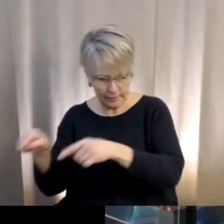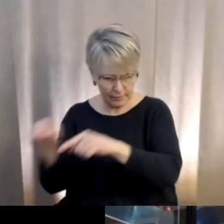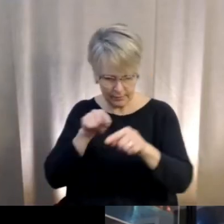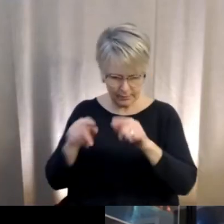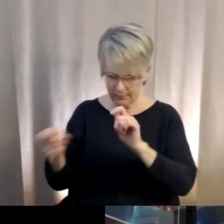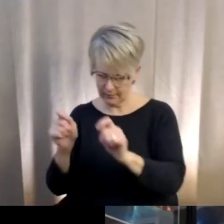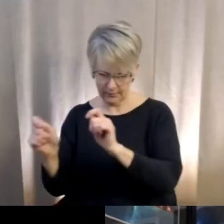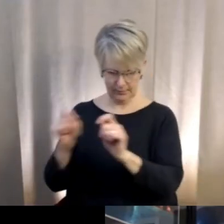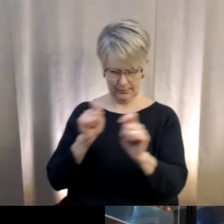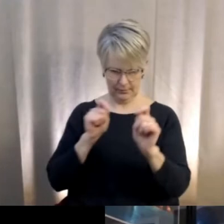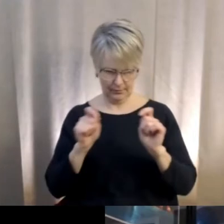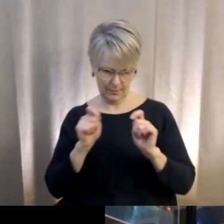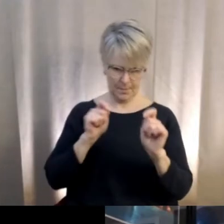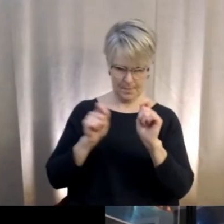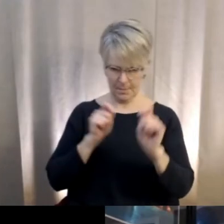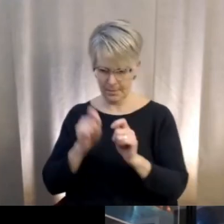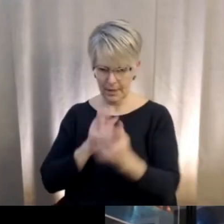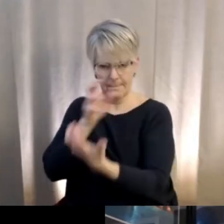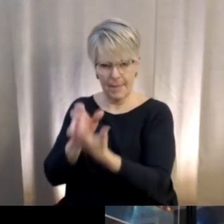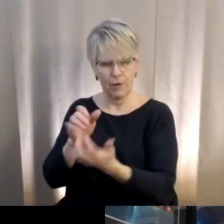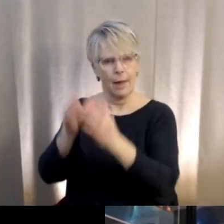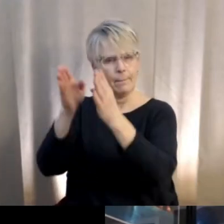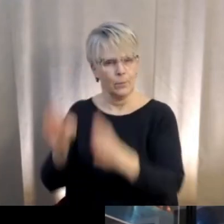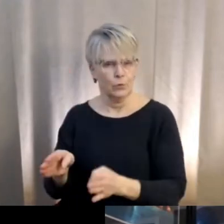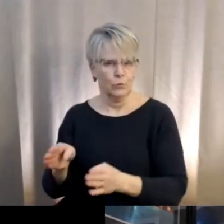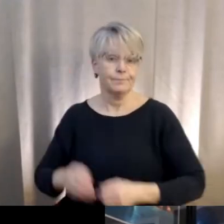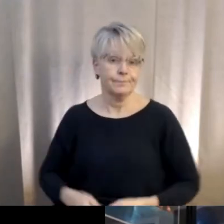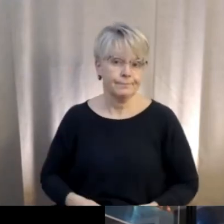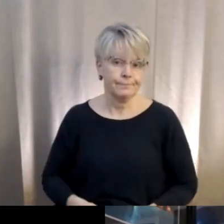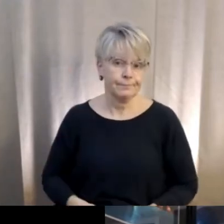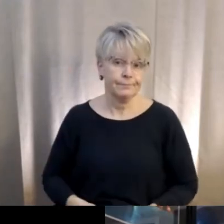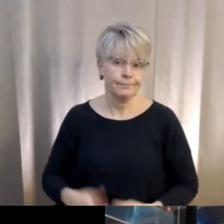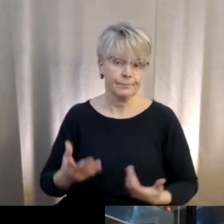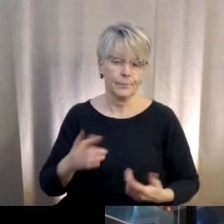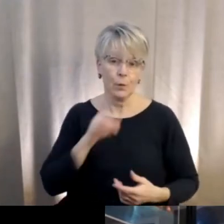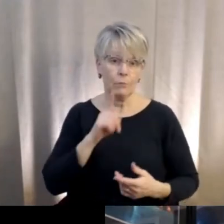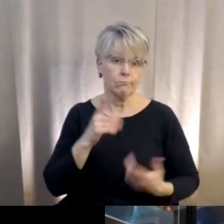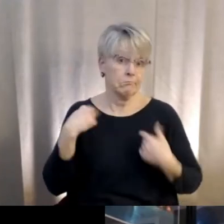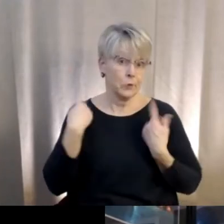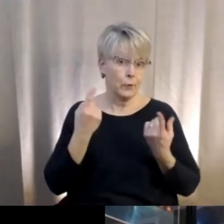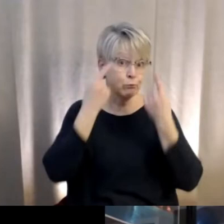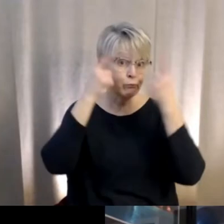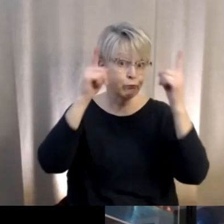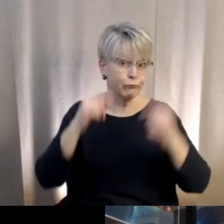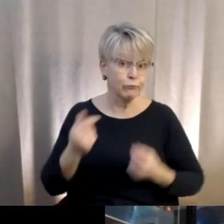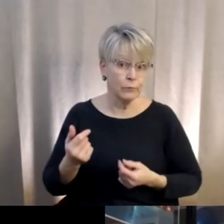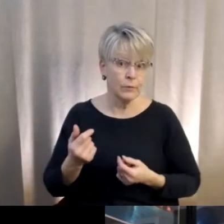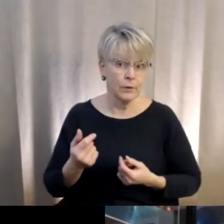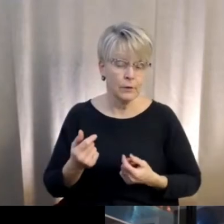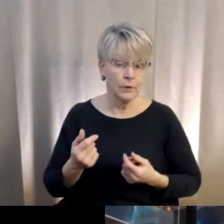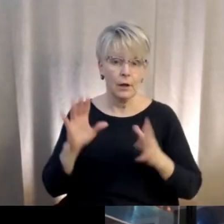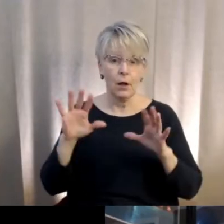engineer what the dog needs to do for the person. And, you know, it's worked really well. So a lot of it was